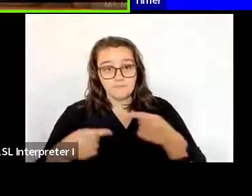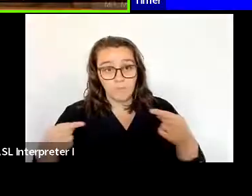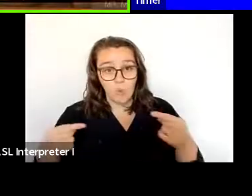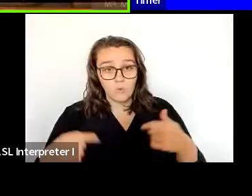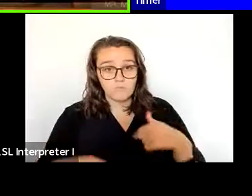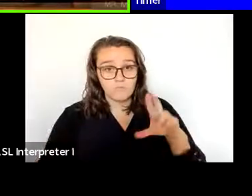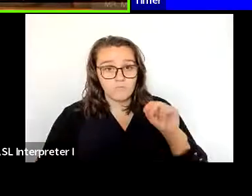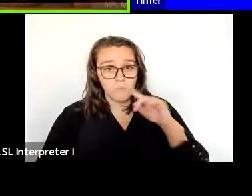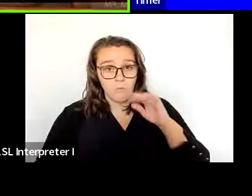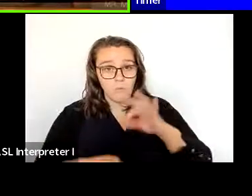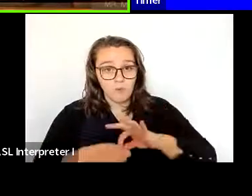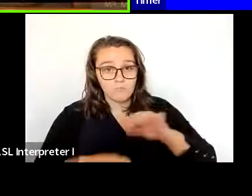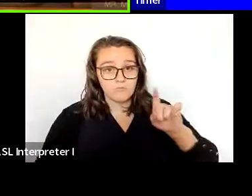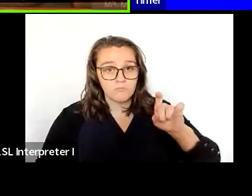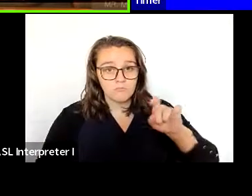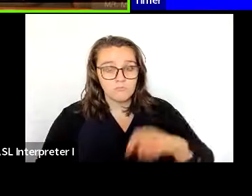votes?